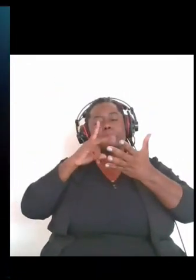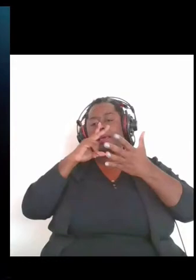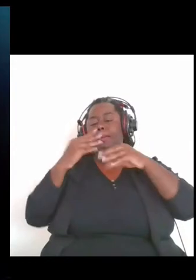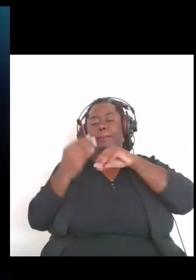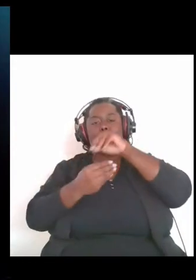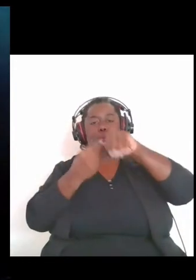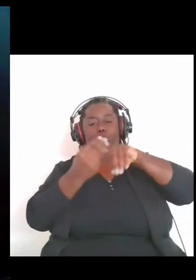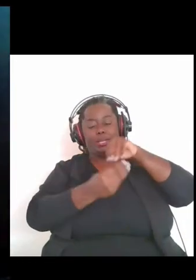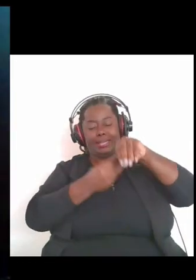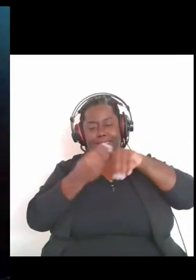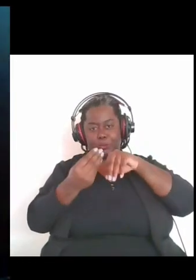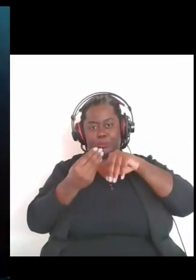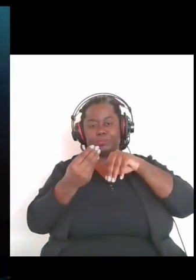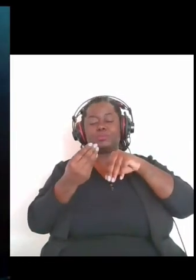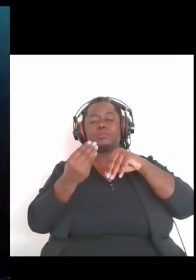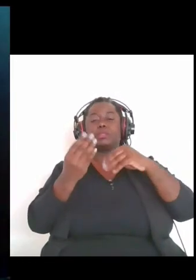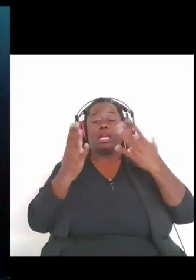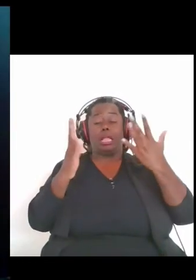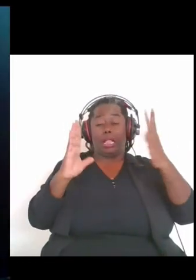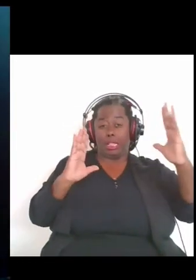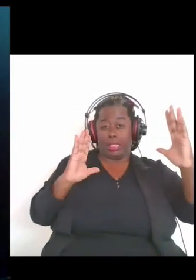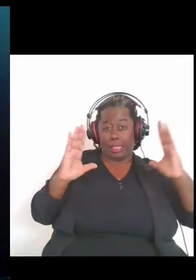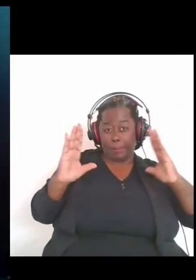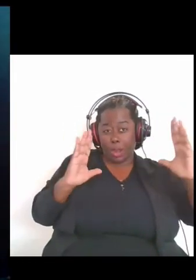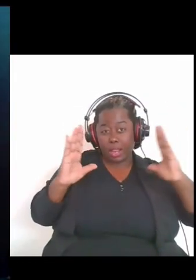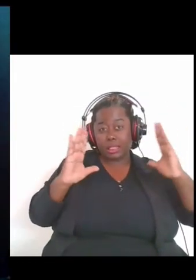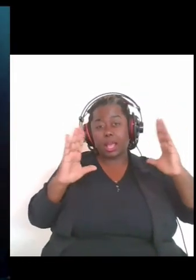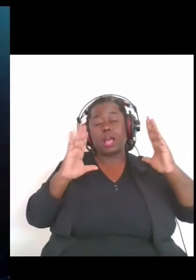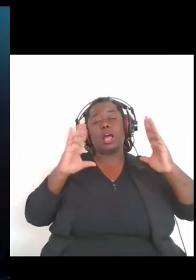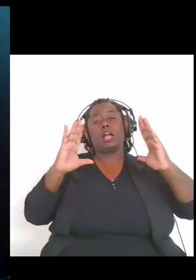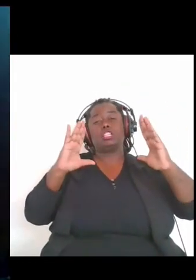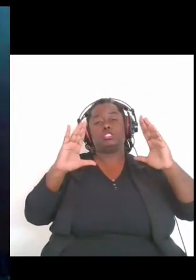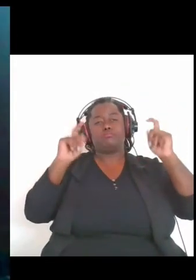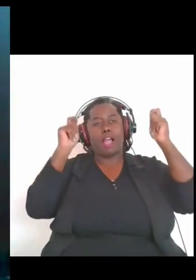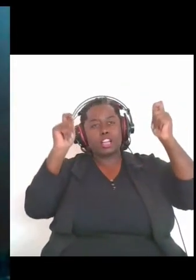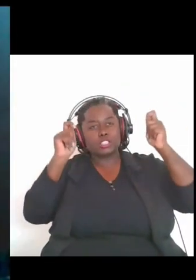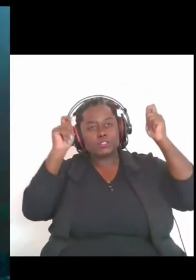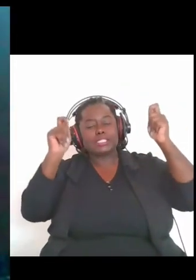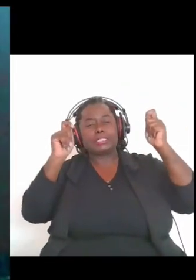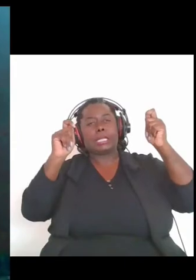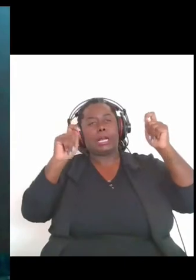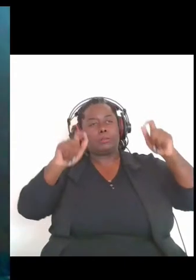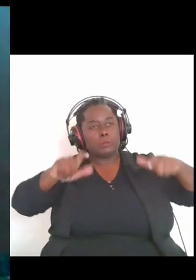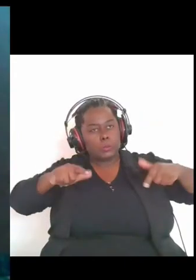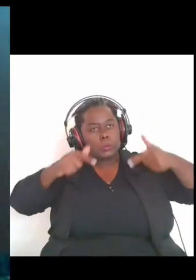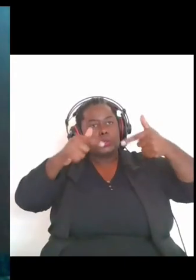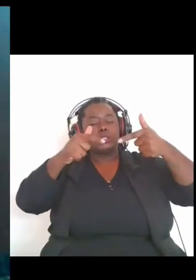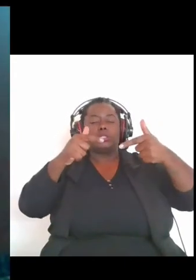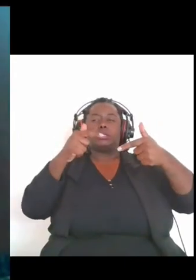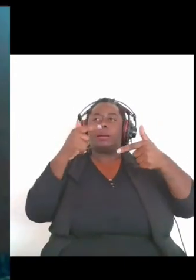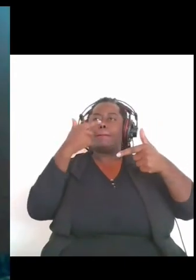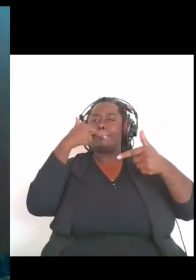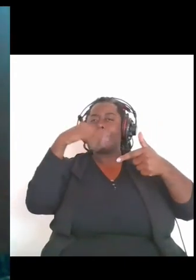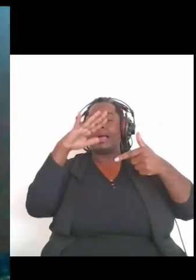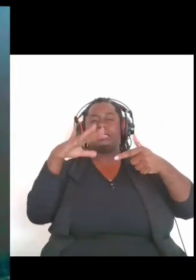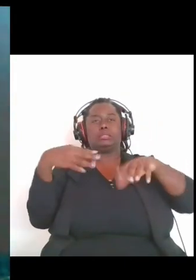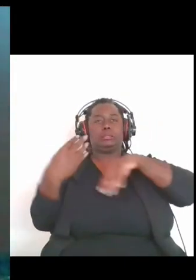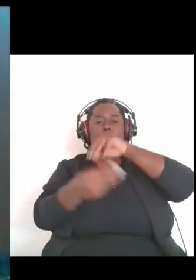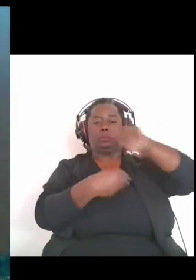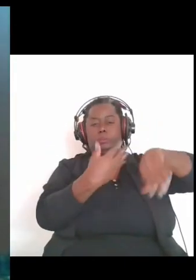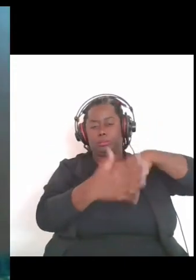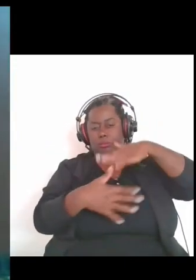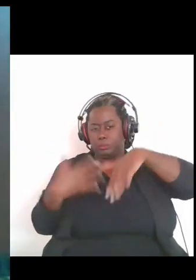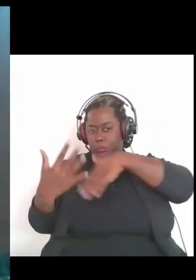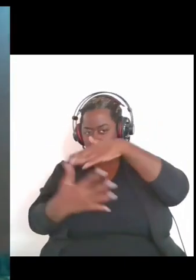everything is mixed the activist temporarily is not organized is this